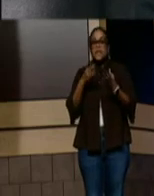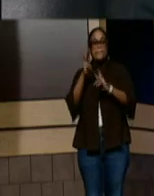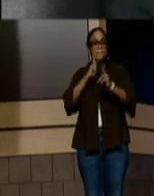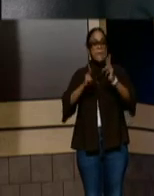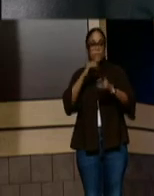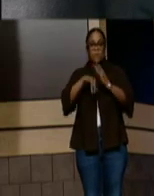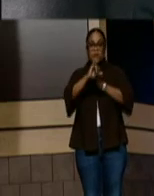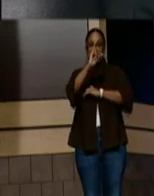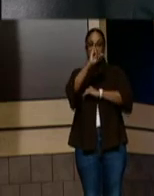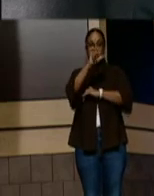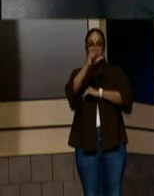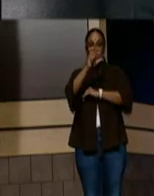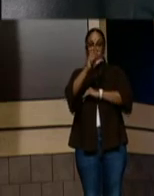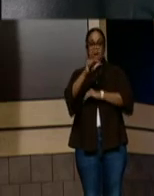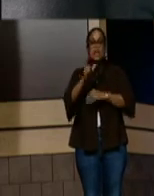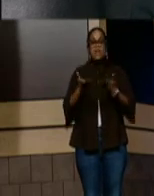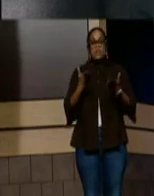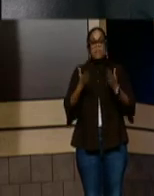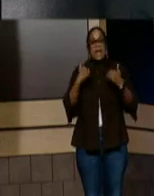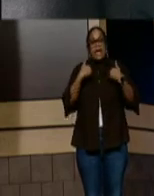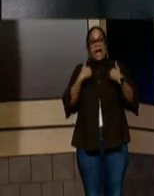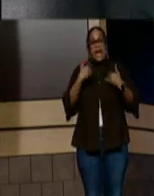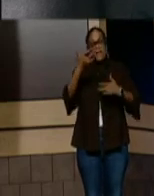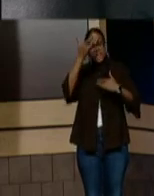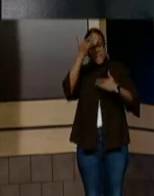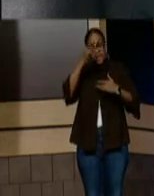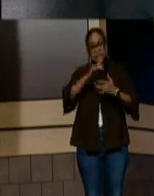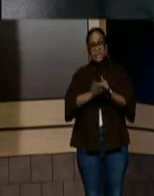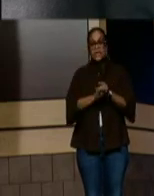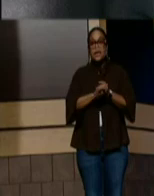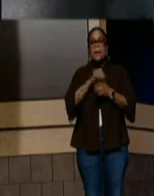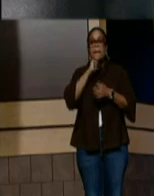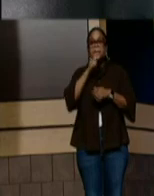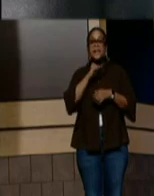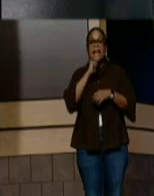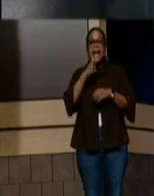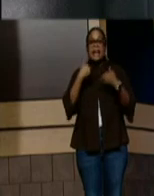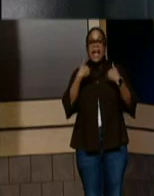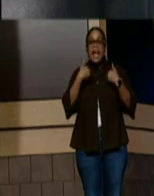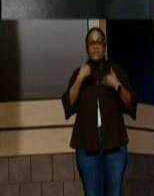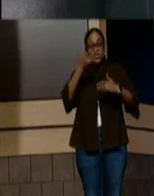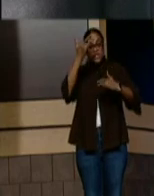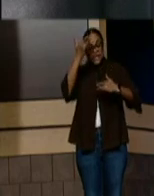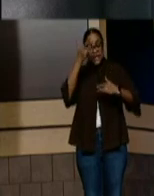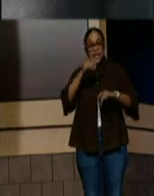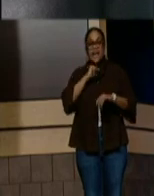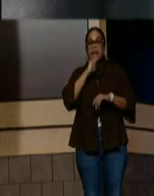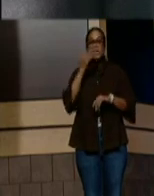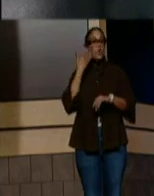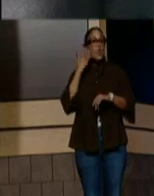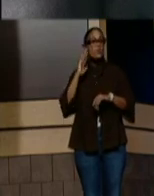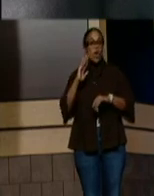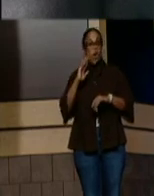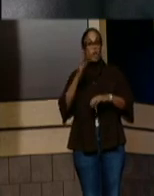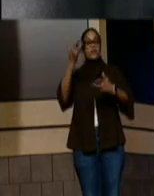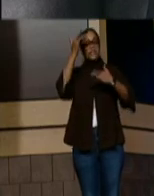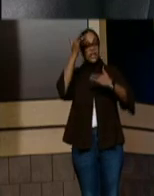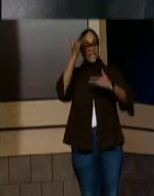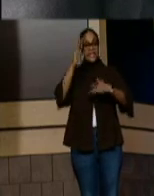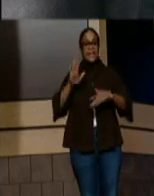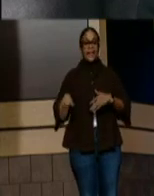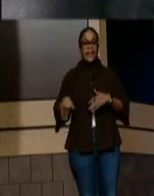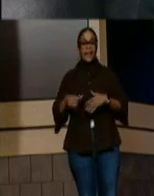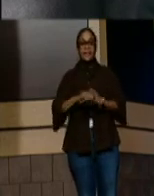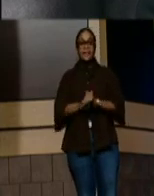Illinois who may have the coronavirus who have no symptoms or who have not yet identified their symptomatology. It takes on average